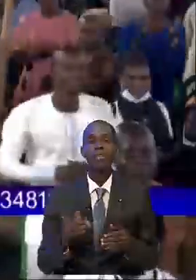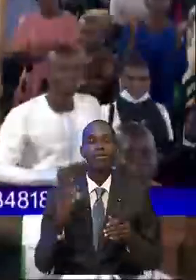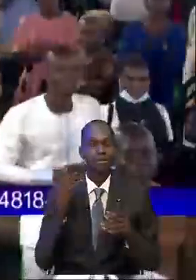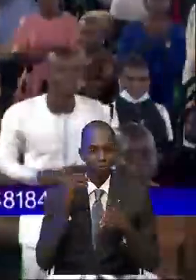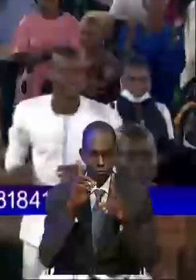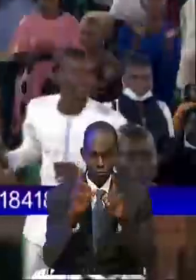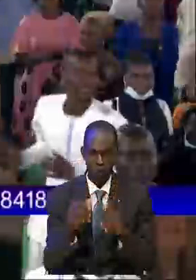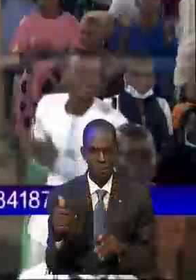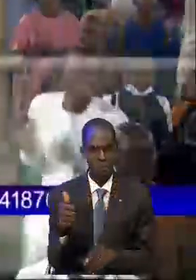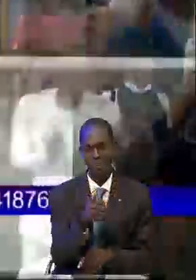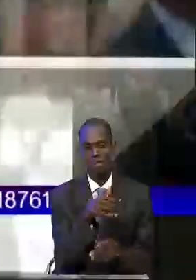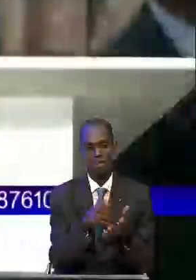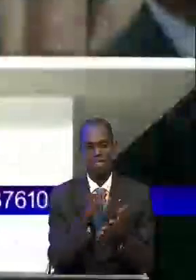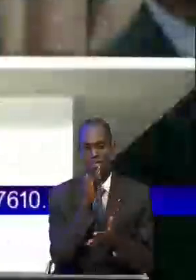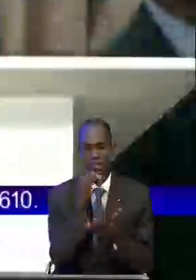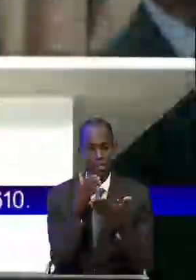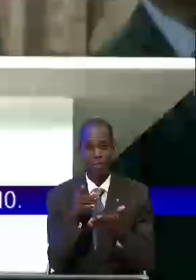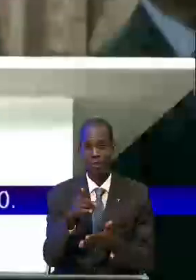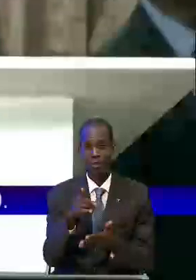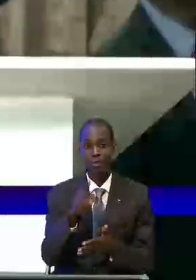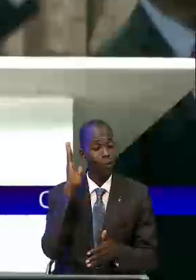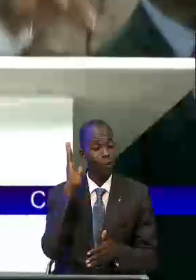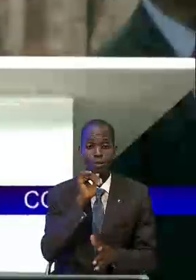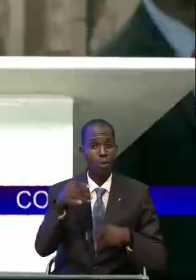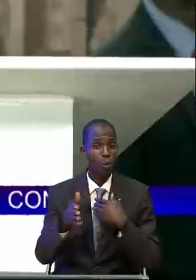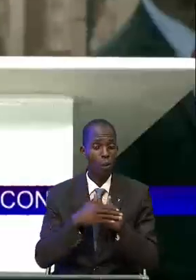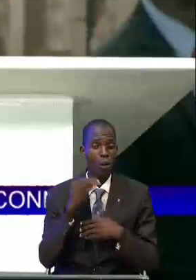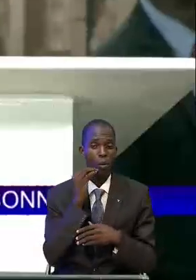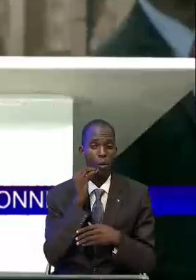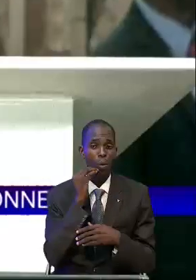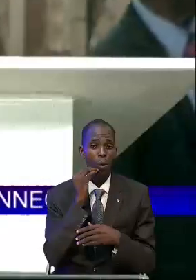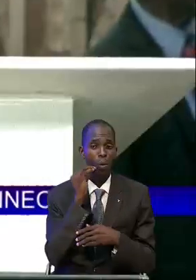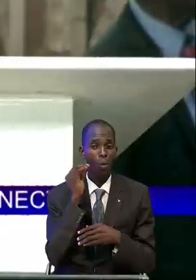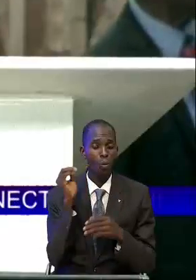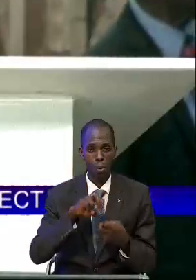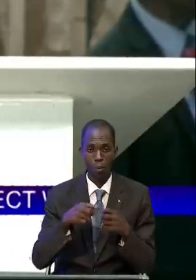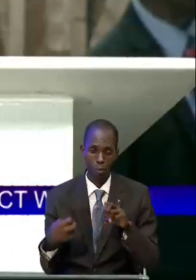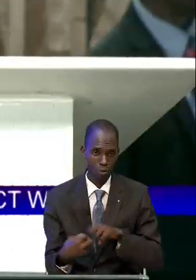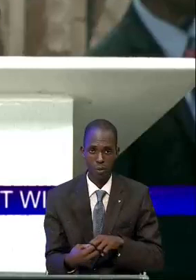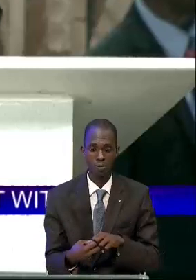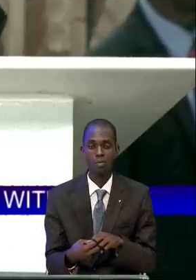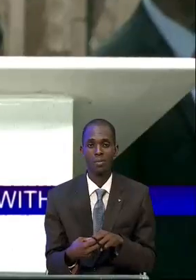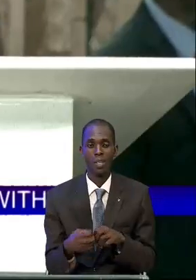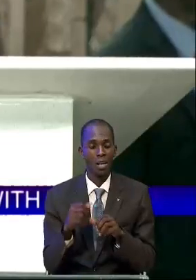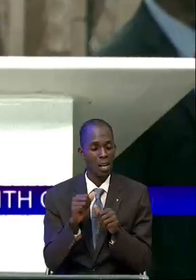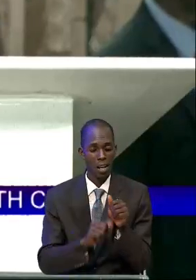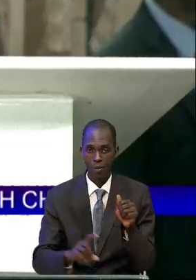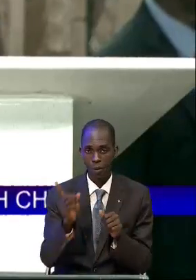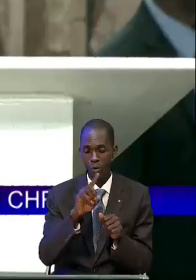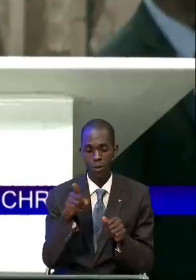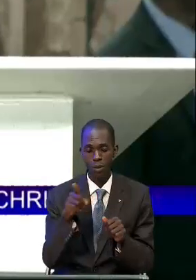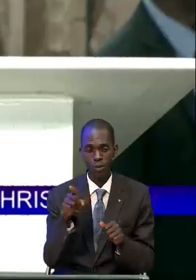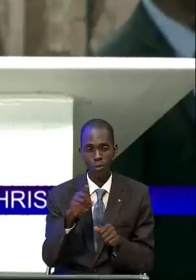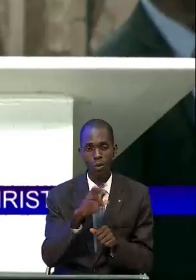Celebrate, celebrate. Hall 7, rise up and walk. You must not go with your problem.